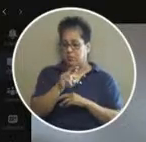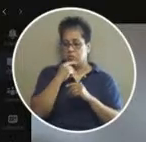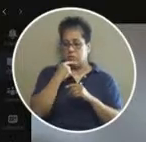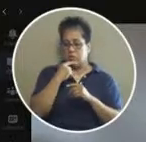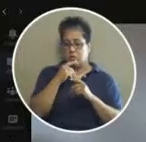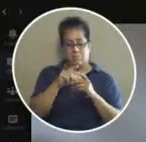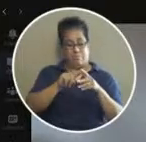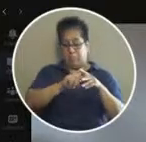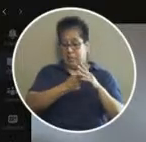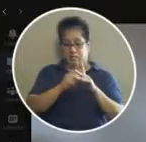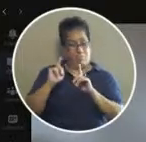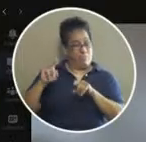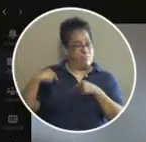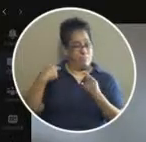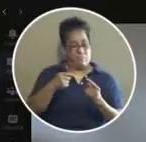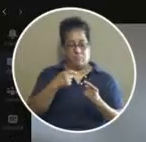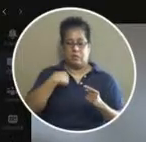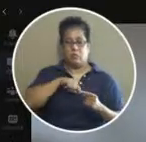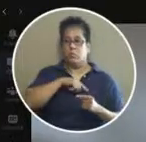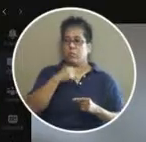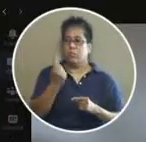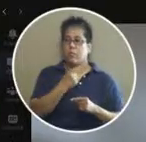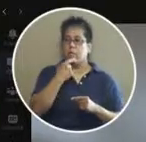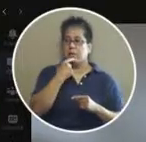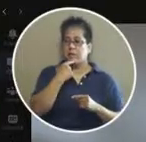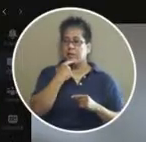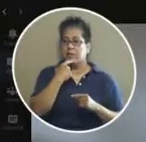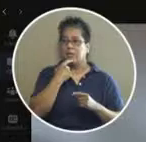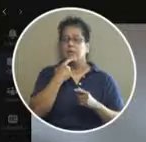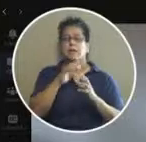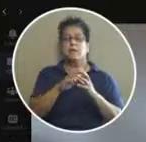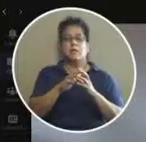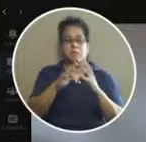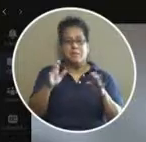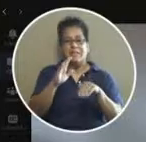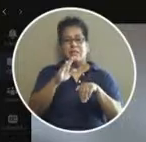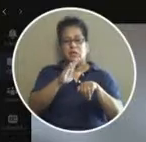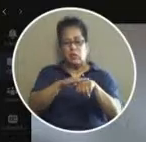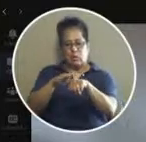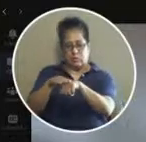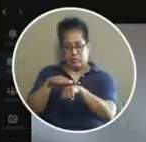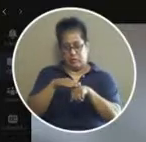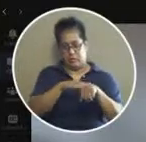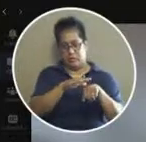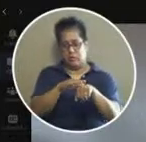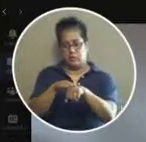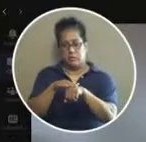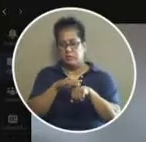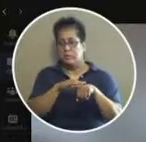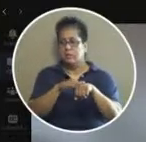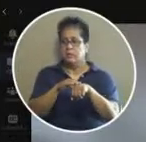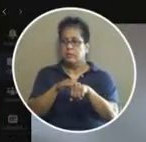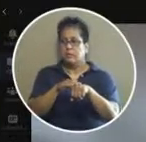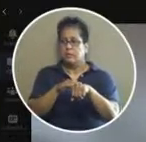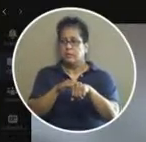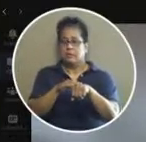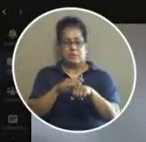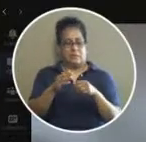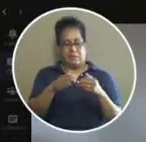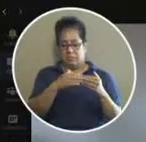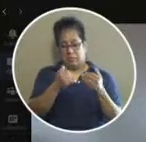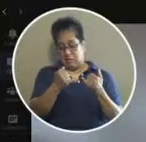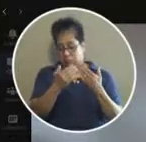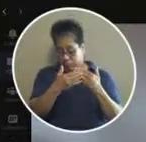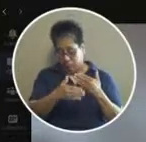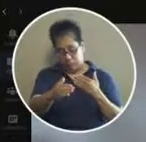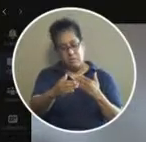beginning, we always set abundance of caution. And no matter how going forward,